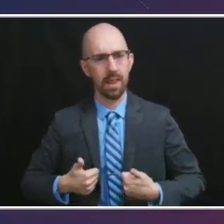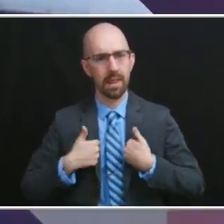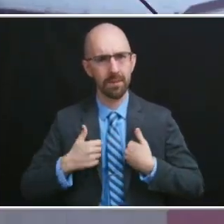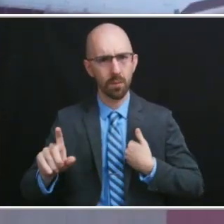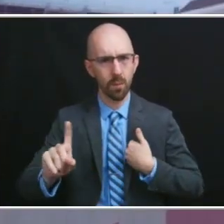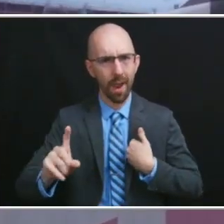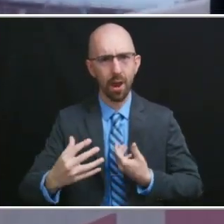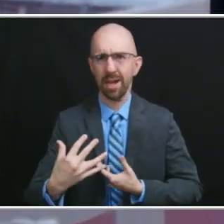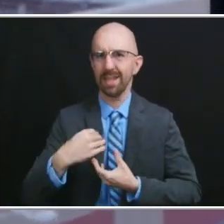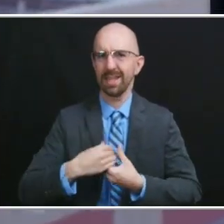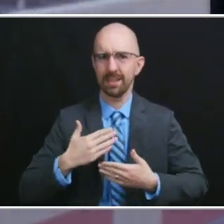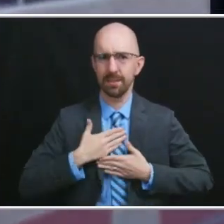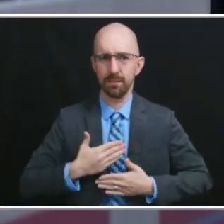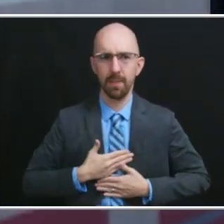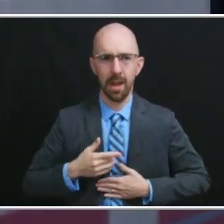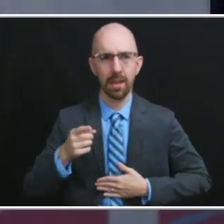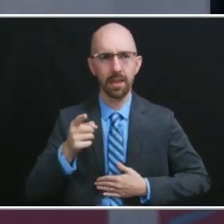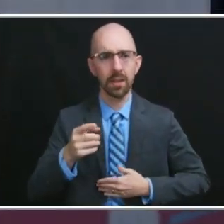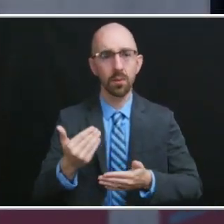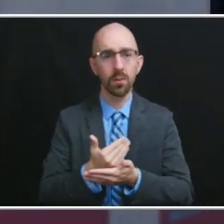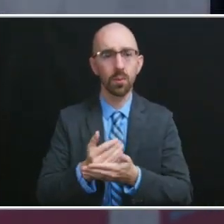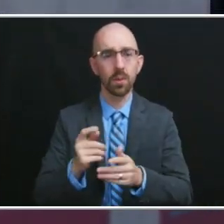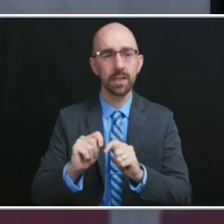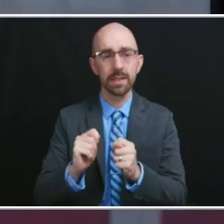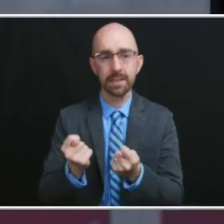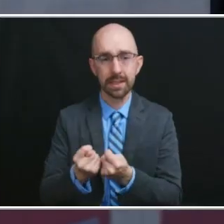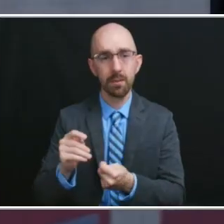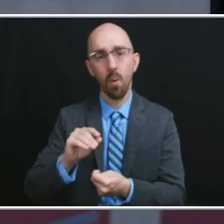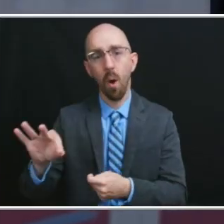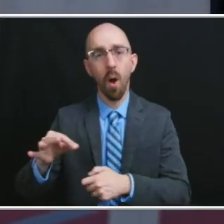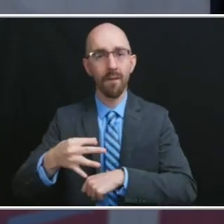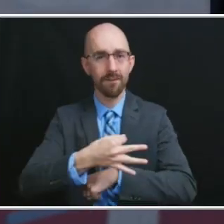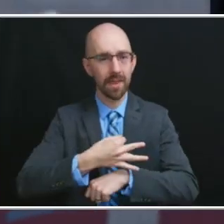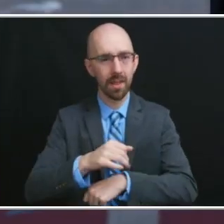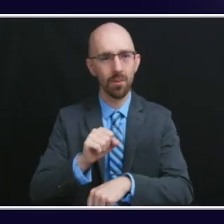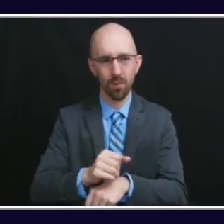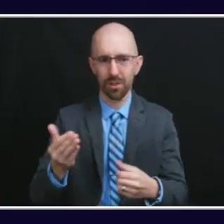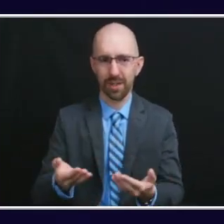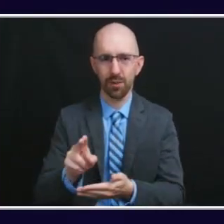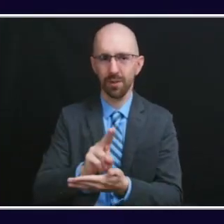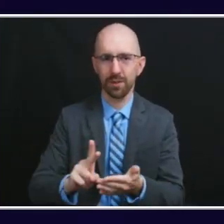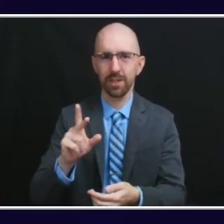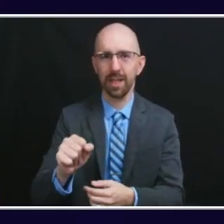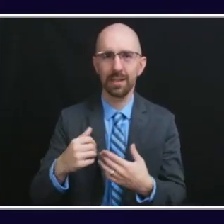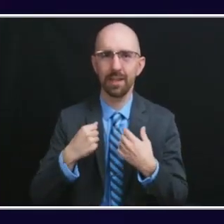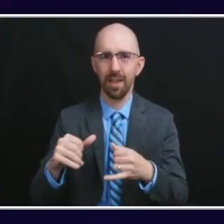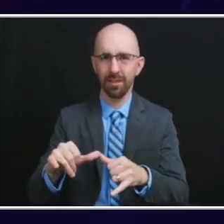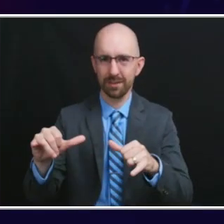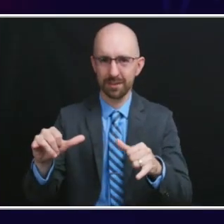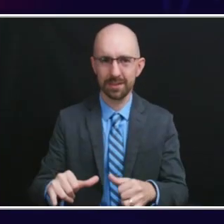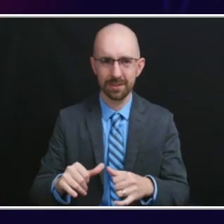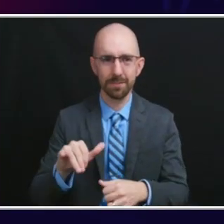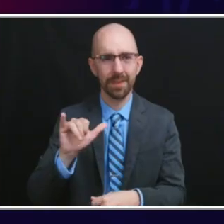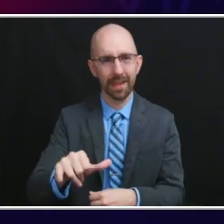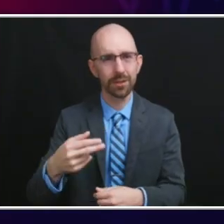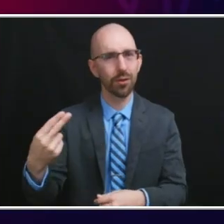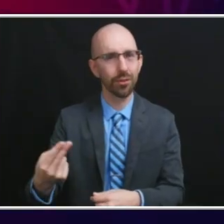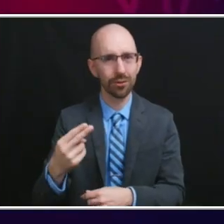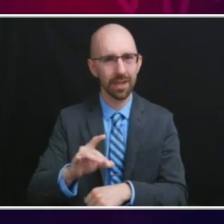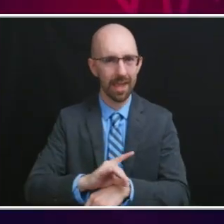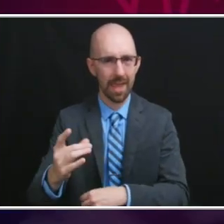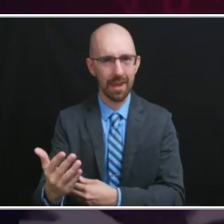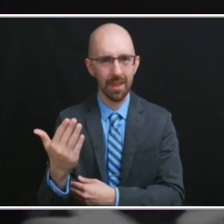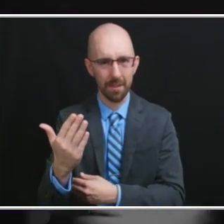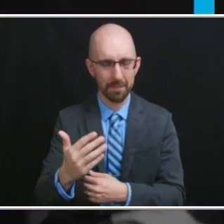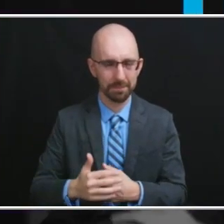body. His new teammate off the field works right here at the University of Kansas Health System. That's Thursday at 8 a.m.